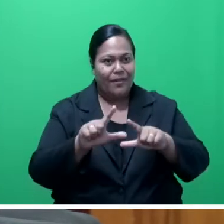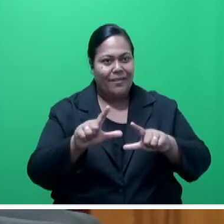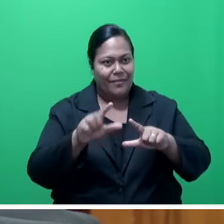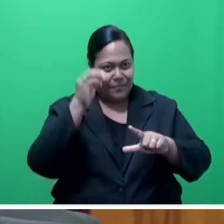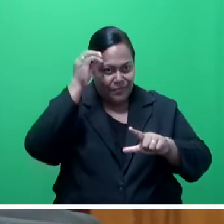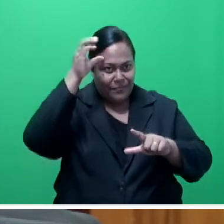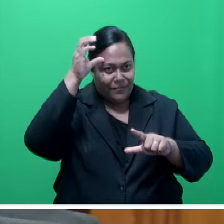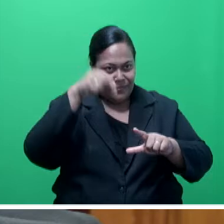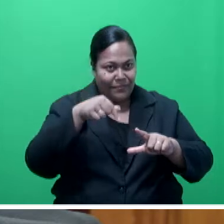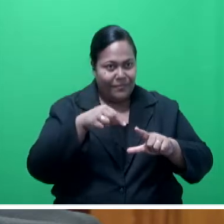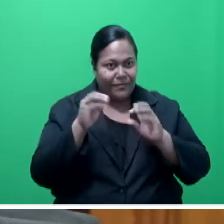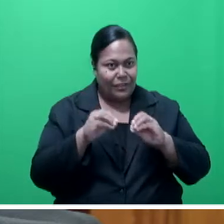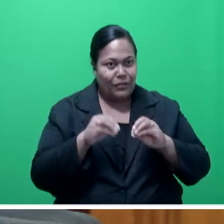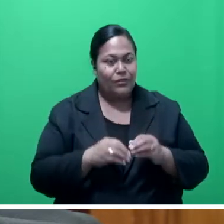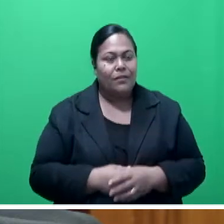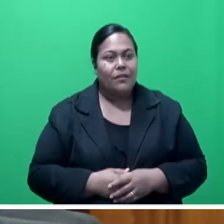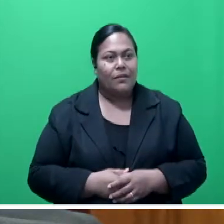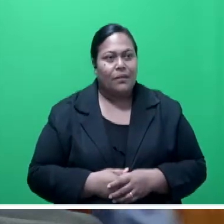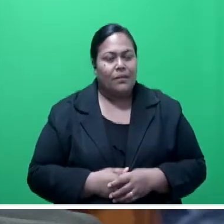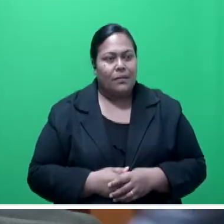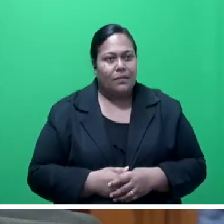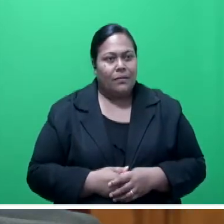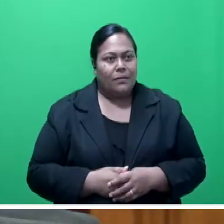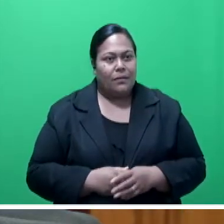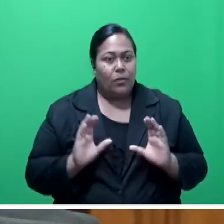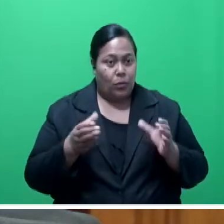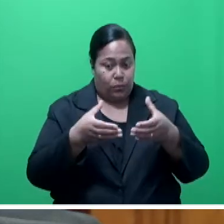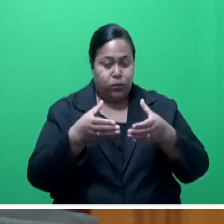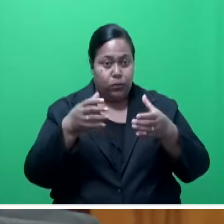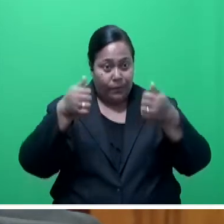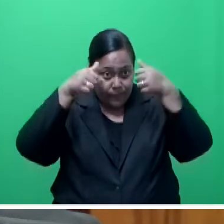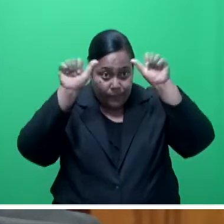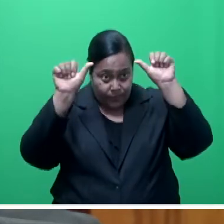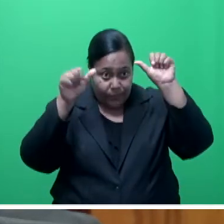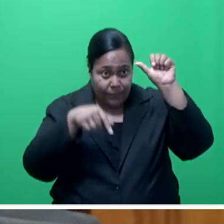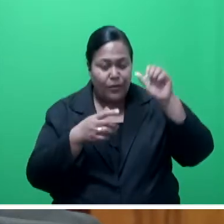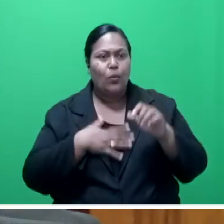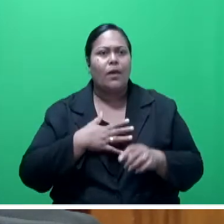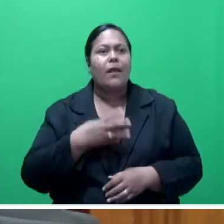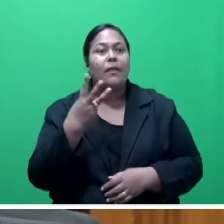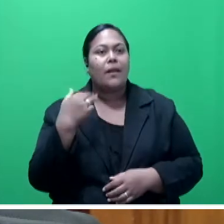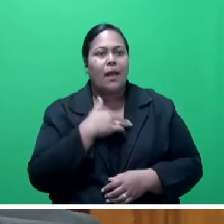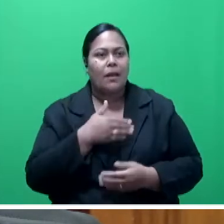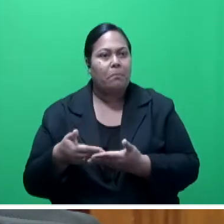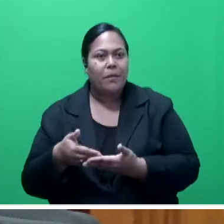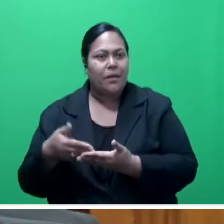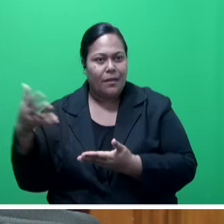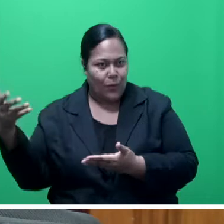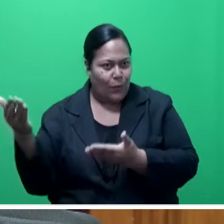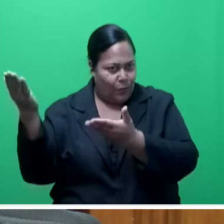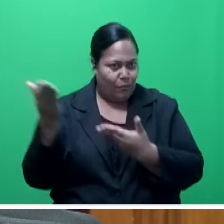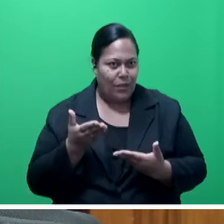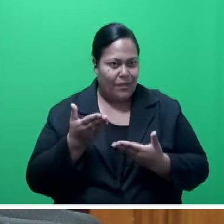Speaker, to establish an elite nucleus head of tropically adapted cattle in Fiji, 300 embryos were imported for beef and dairy